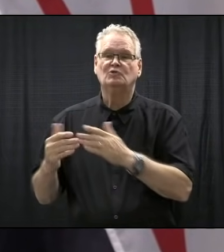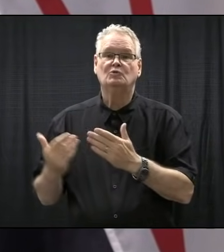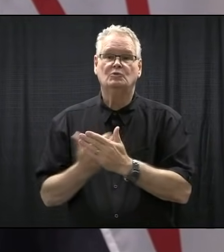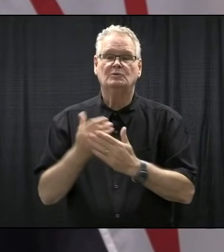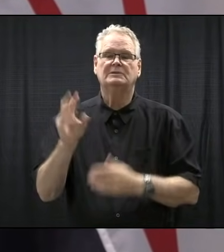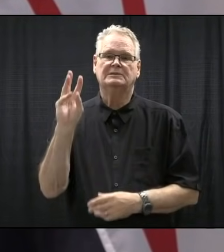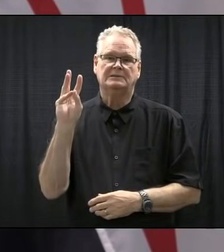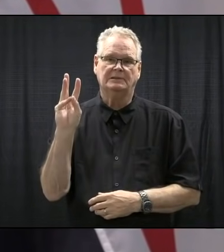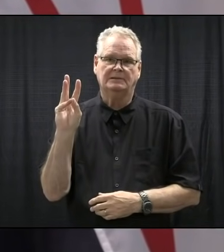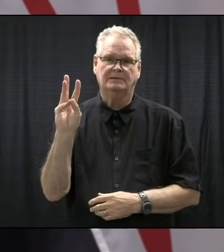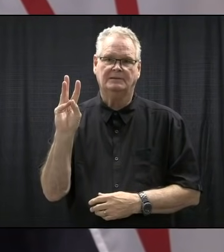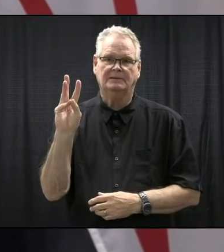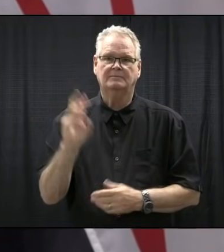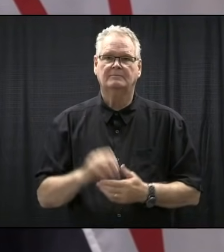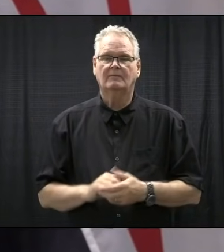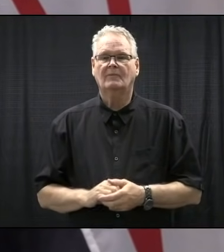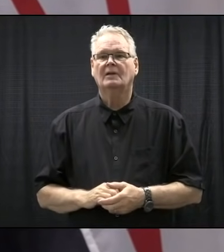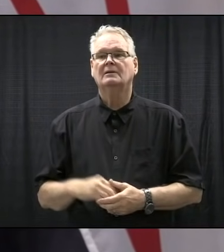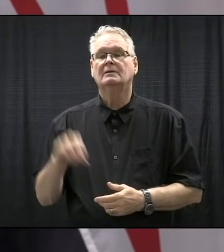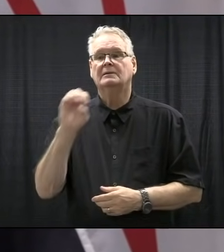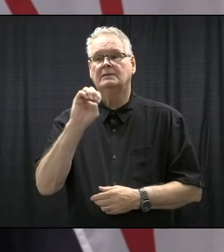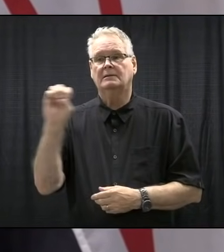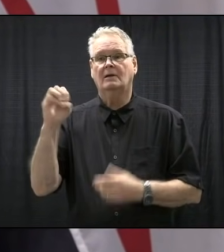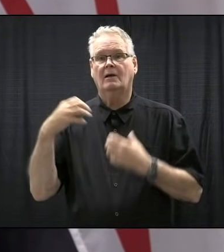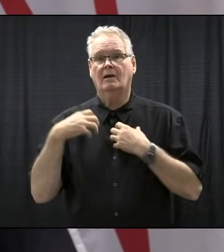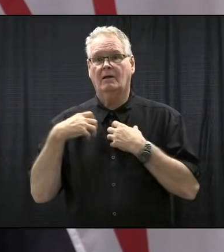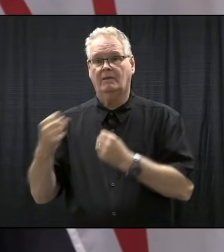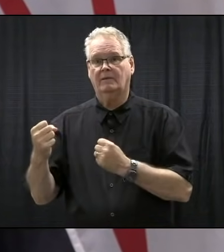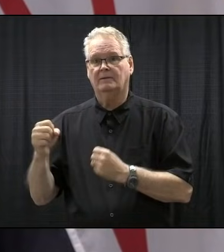region. 4 cases are related to travel.